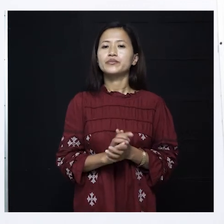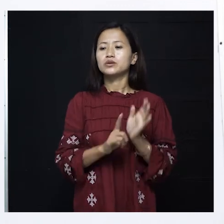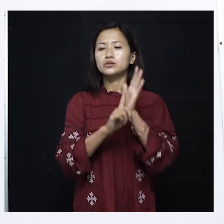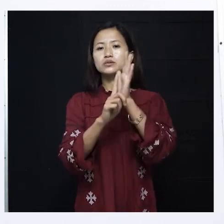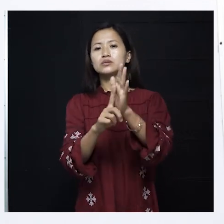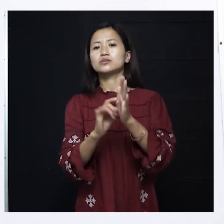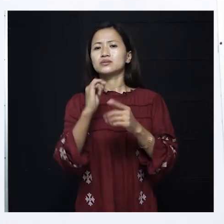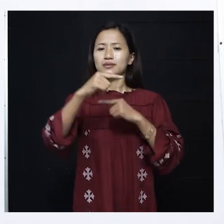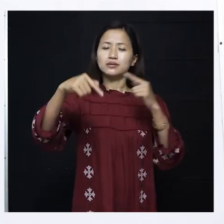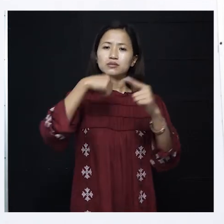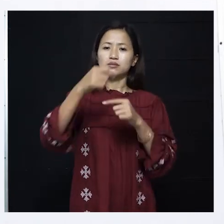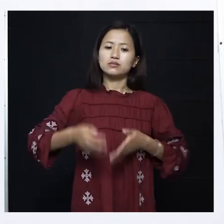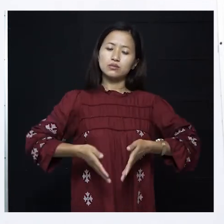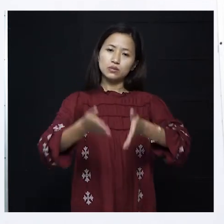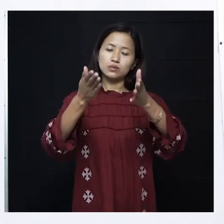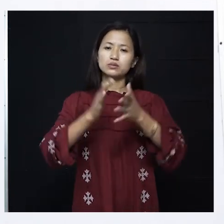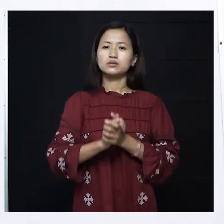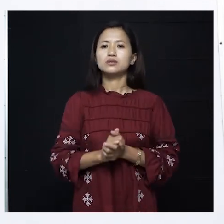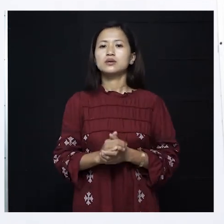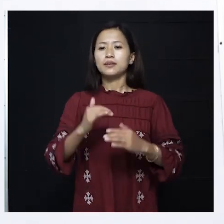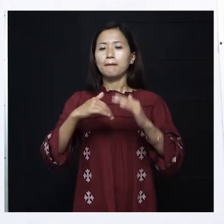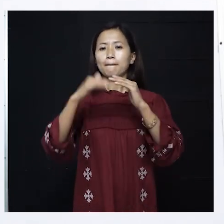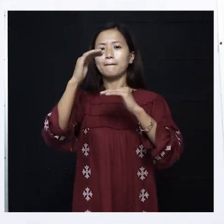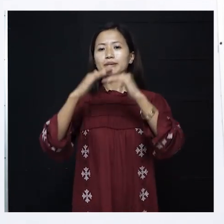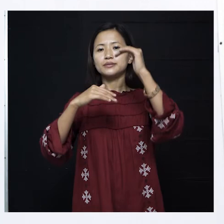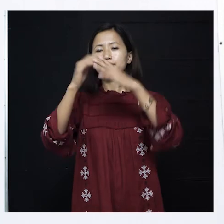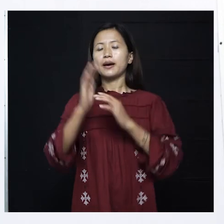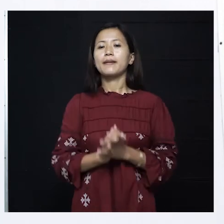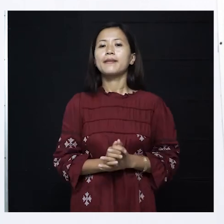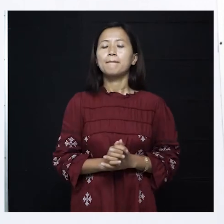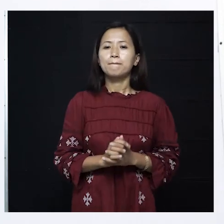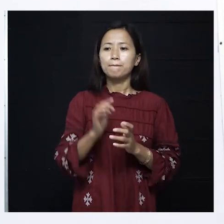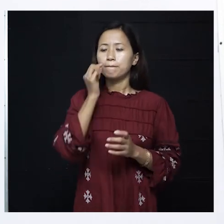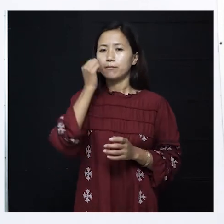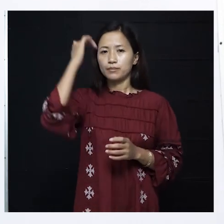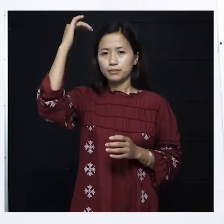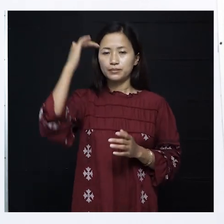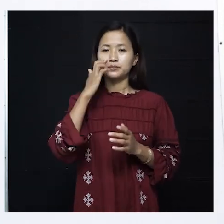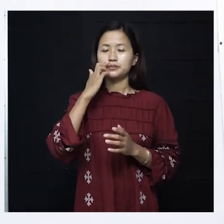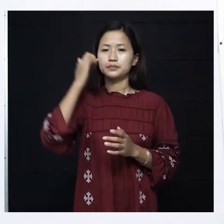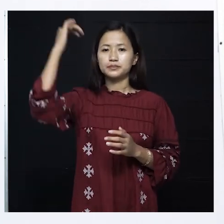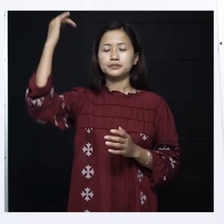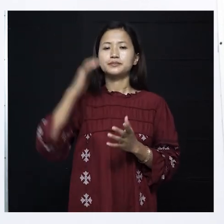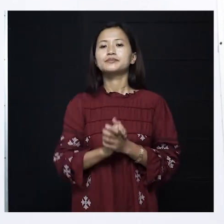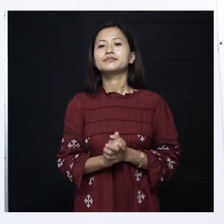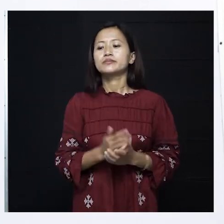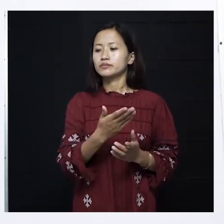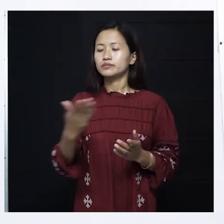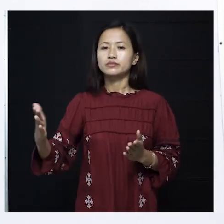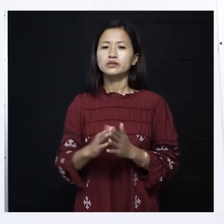showing us the industries, the roads which have been built by man. Okay, everything will be there. So those are called as